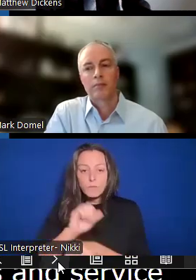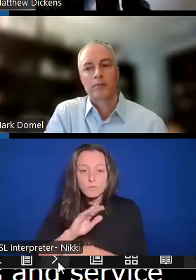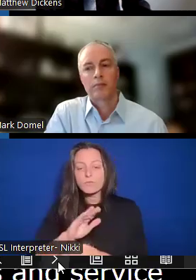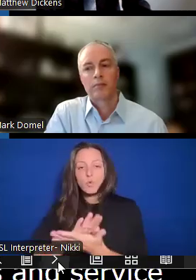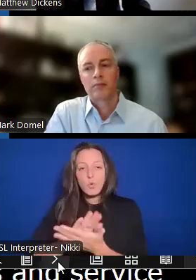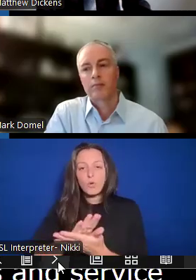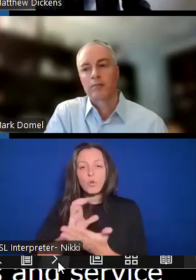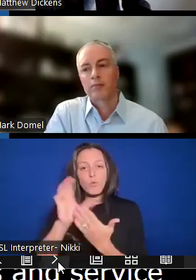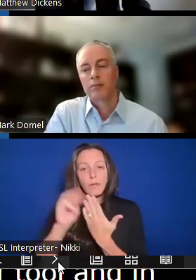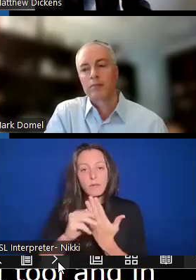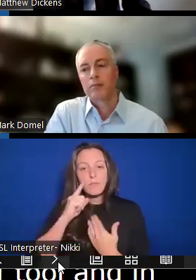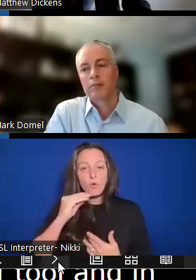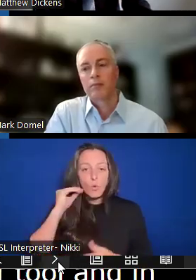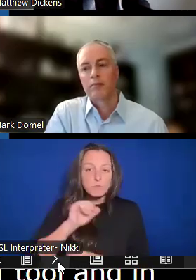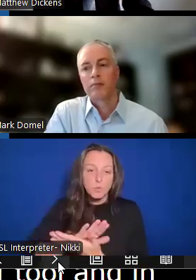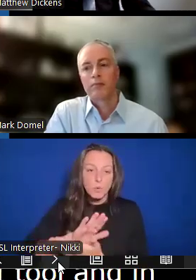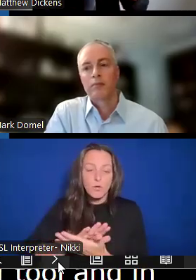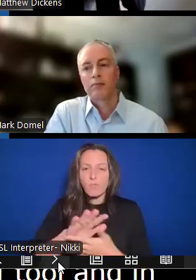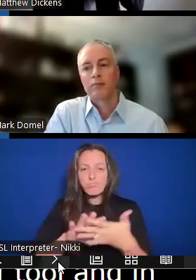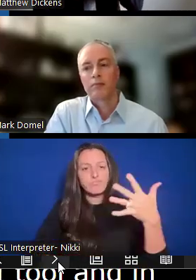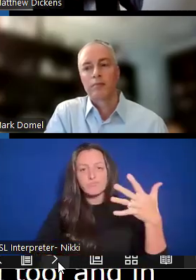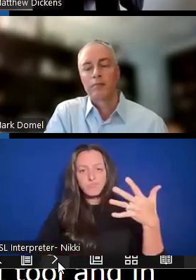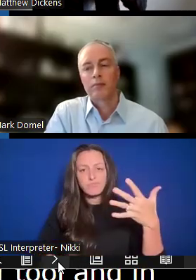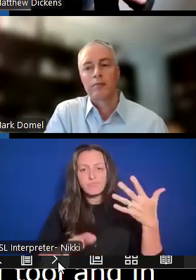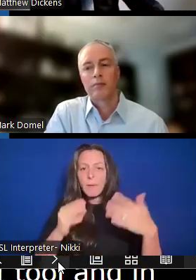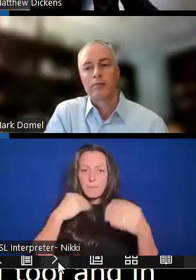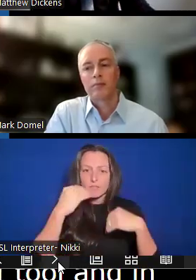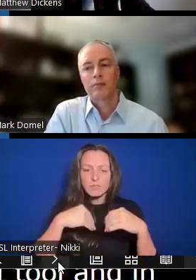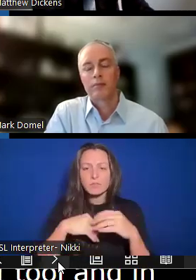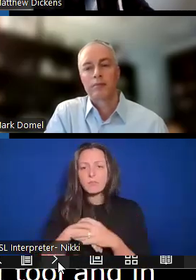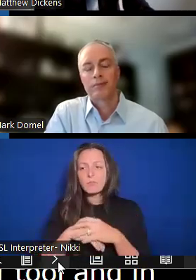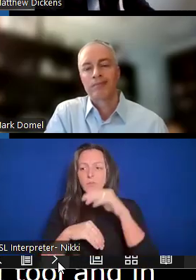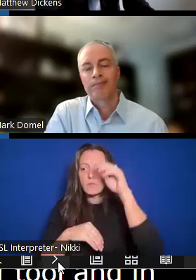homeschool, you name it, a lot of it, meals at